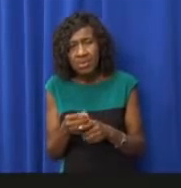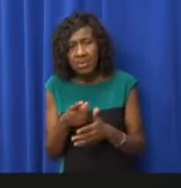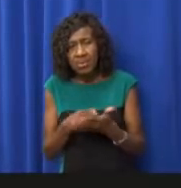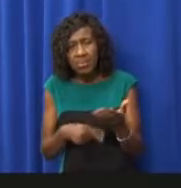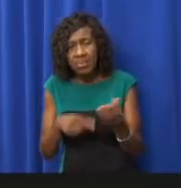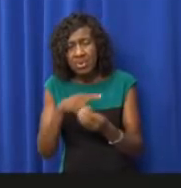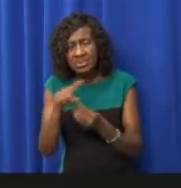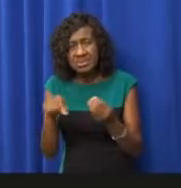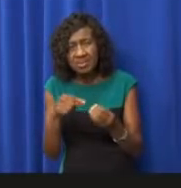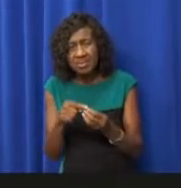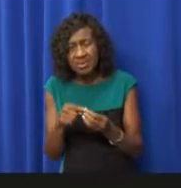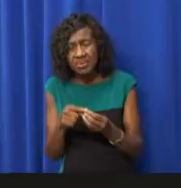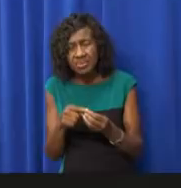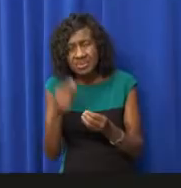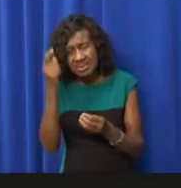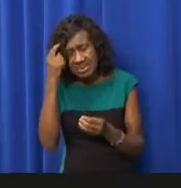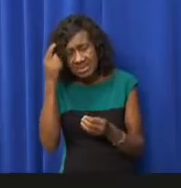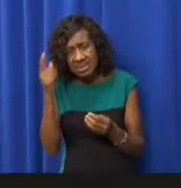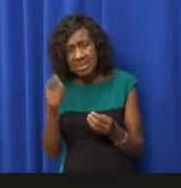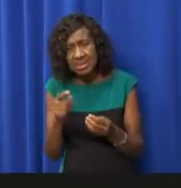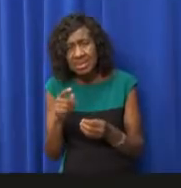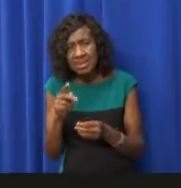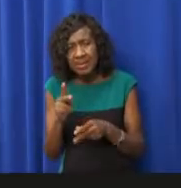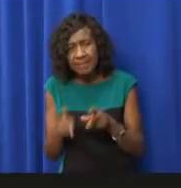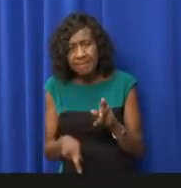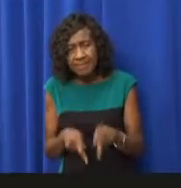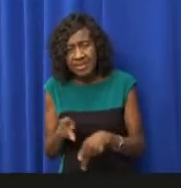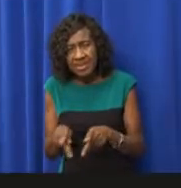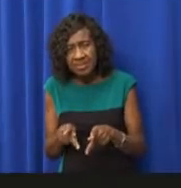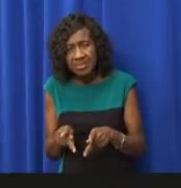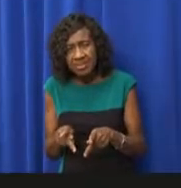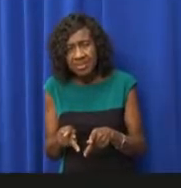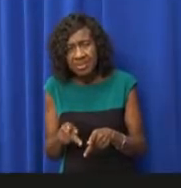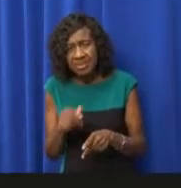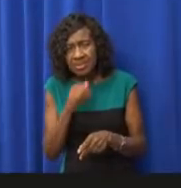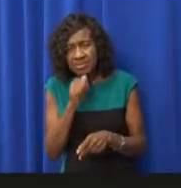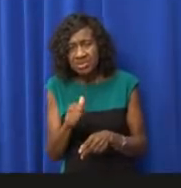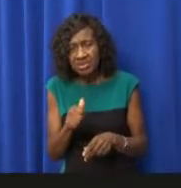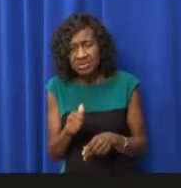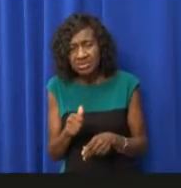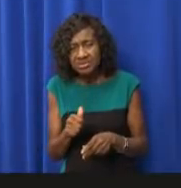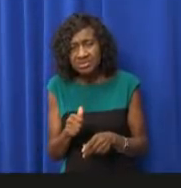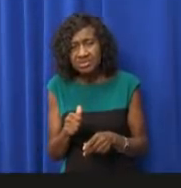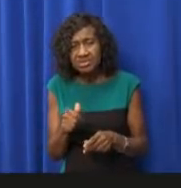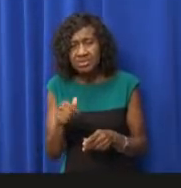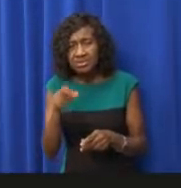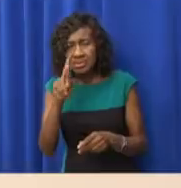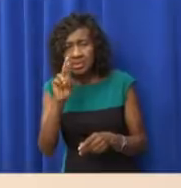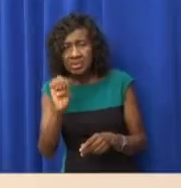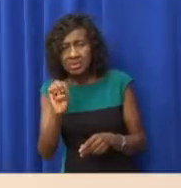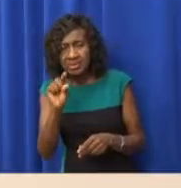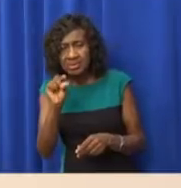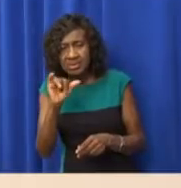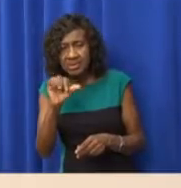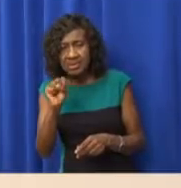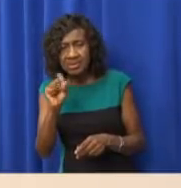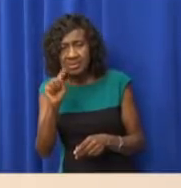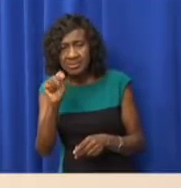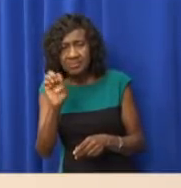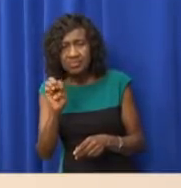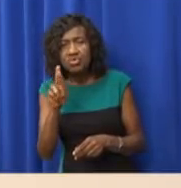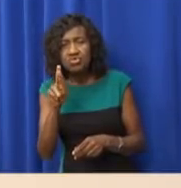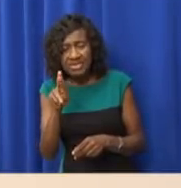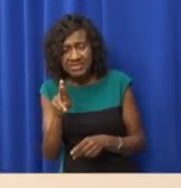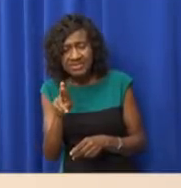people, for whatever reason, or Caymanians, for whatever reason, are just not coming forward? Well, I think it's a combination